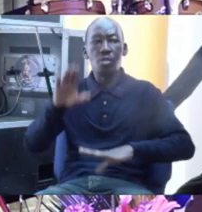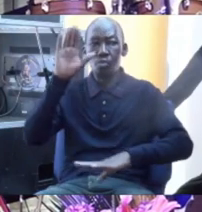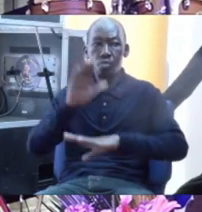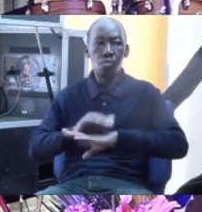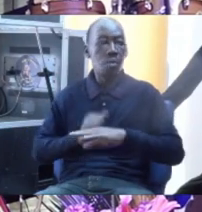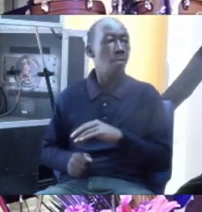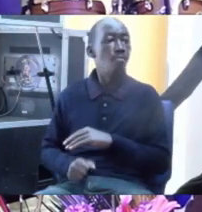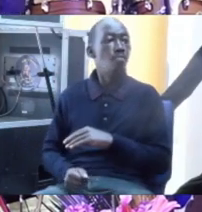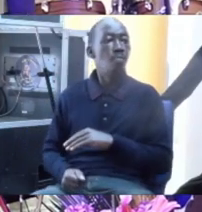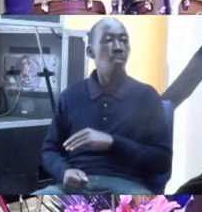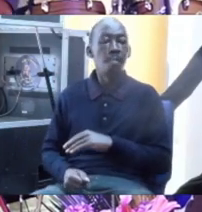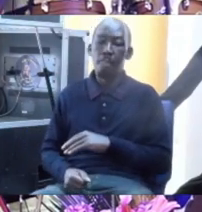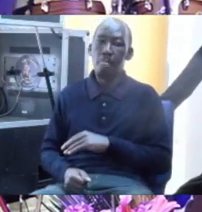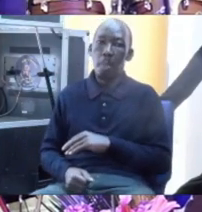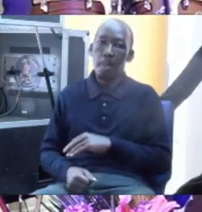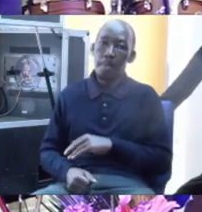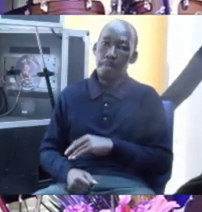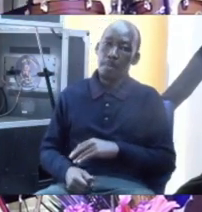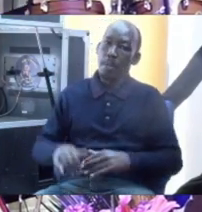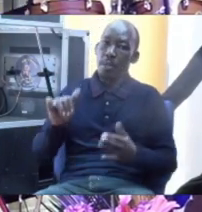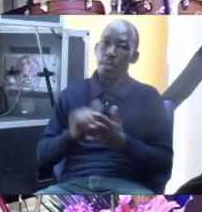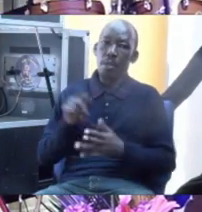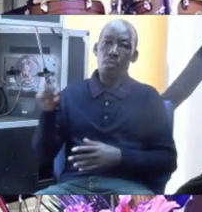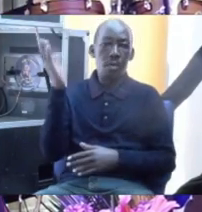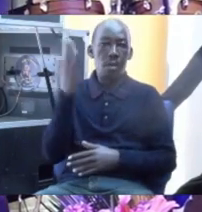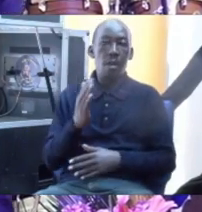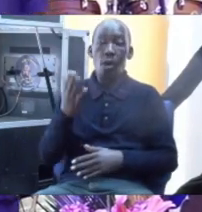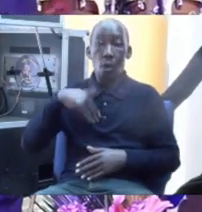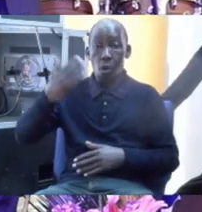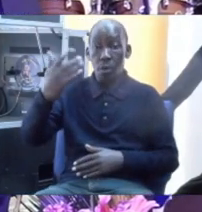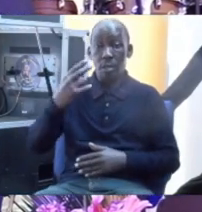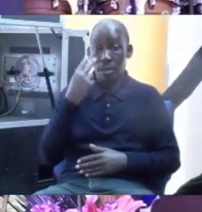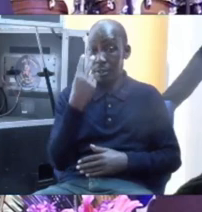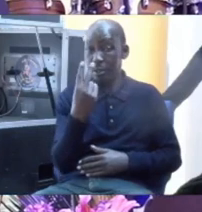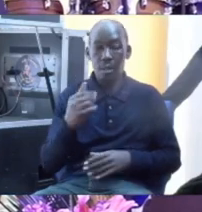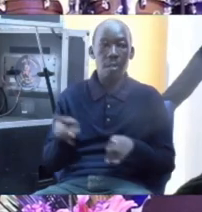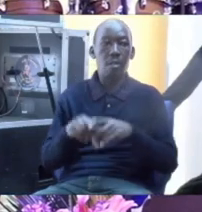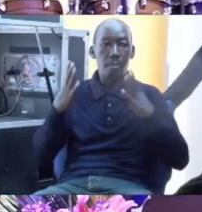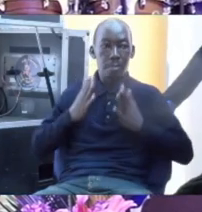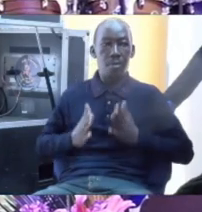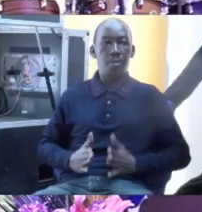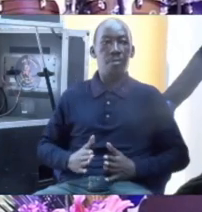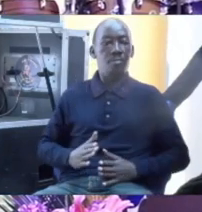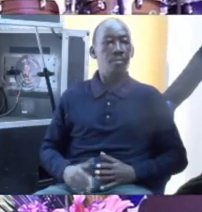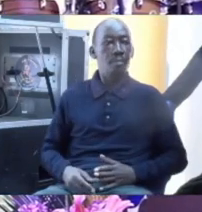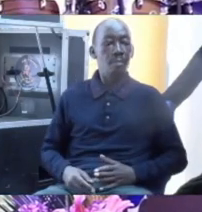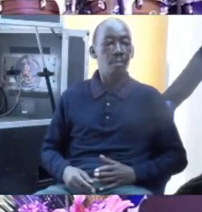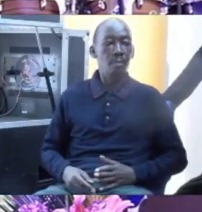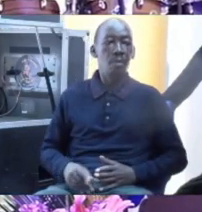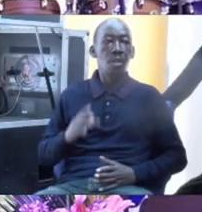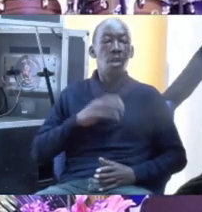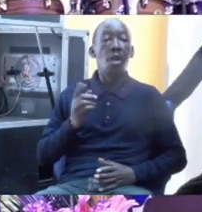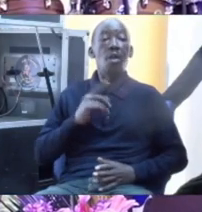Ya chochote kizuri. That you shall ever enjoy as a human being. Ambacho tutaweza furahia kama wanadamu. The source of